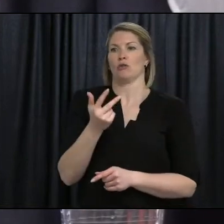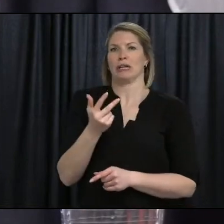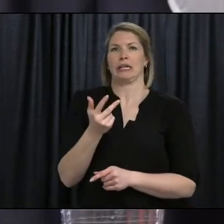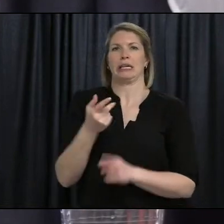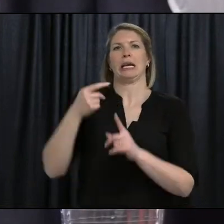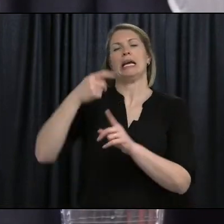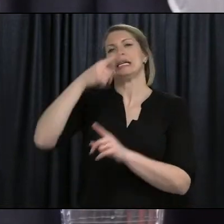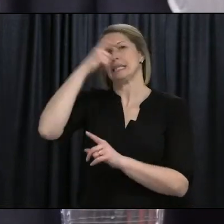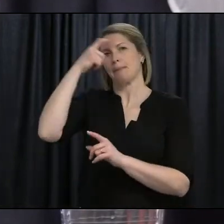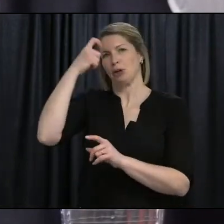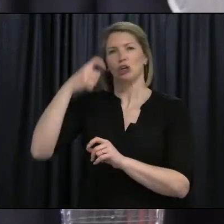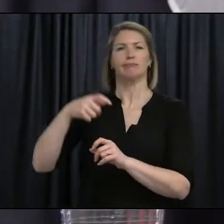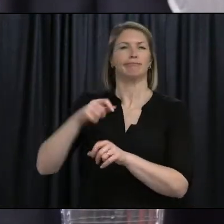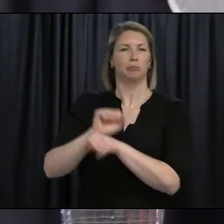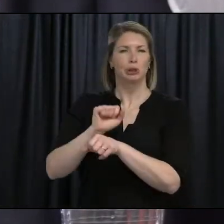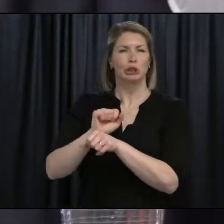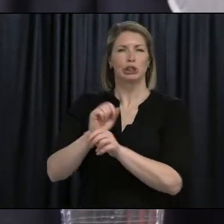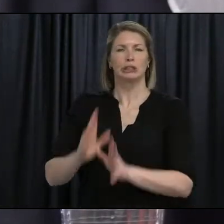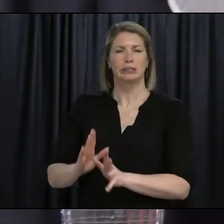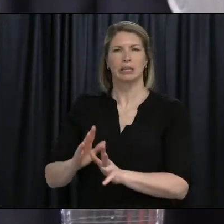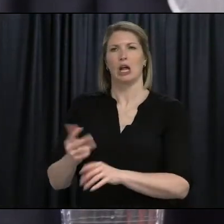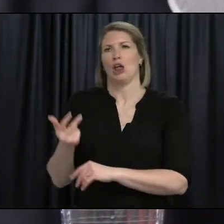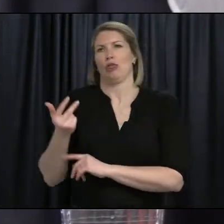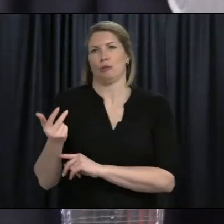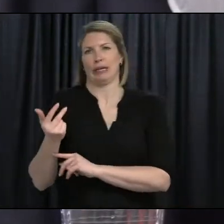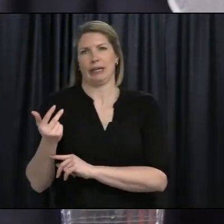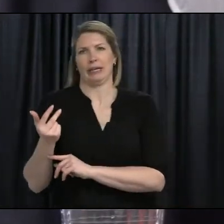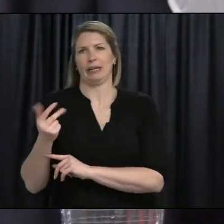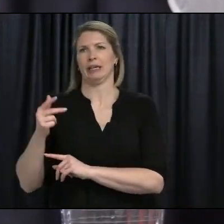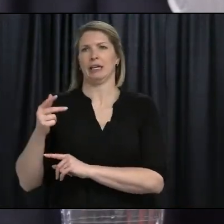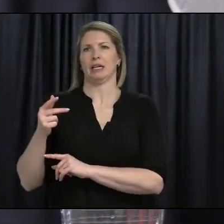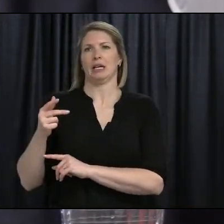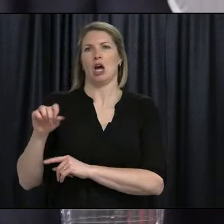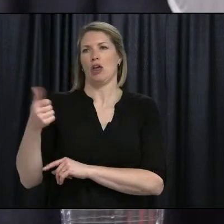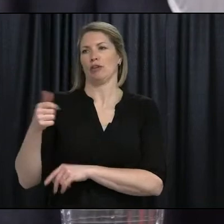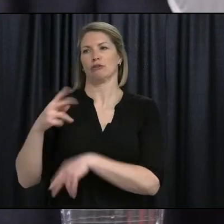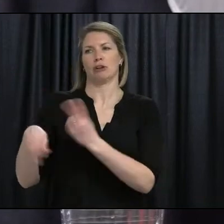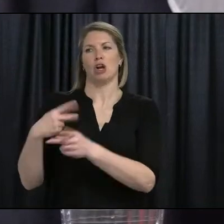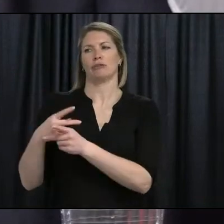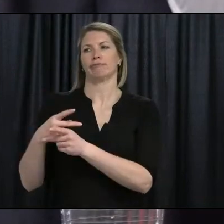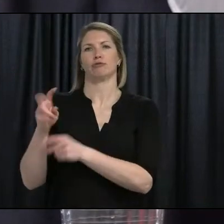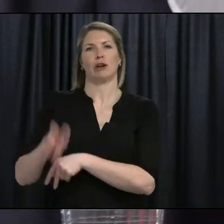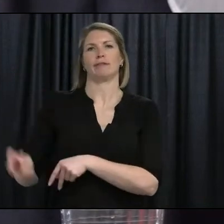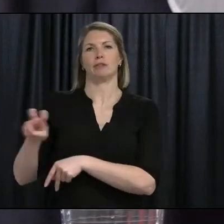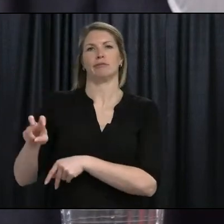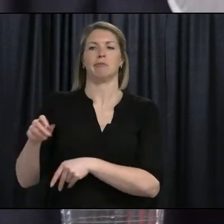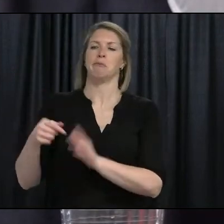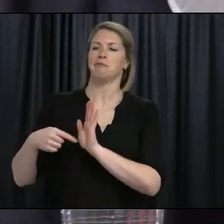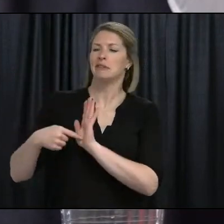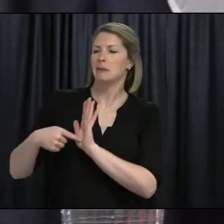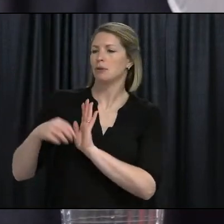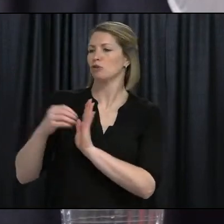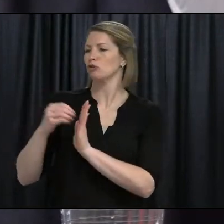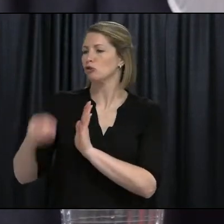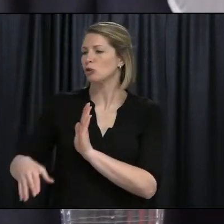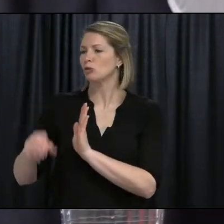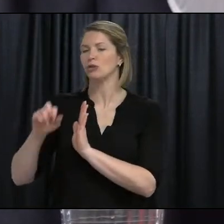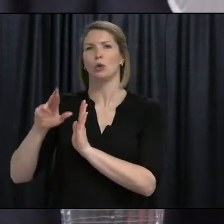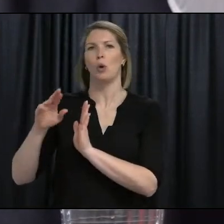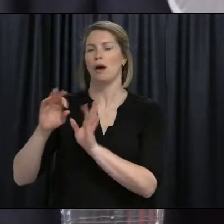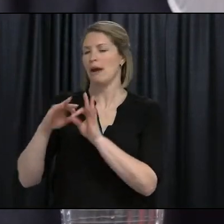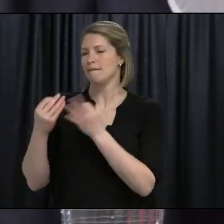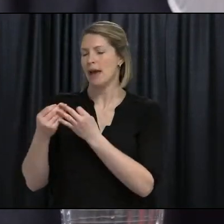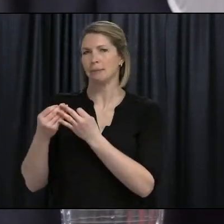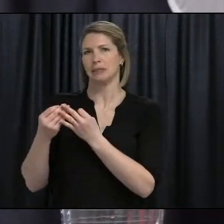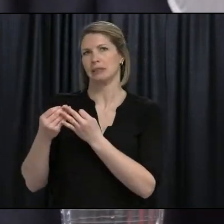4 other category of domestic travel. So that could be students or family returning home. I don't actually have